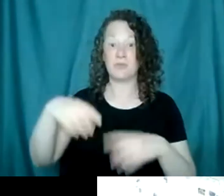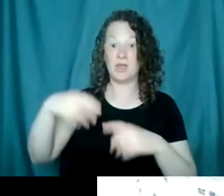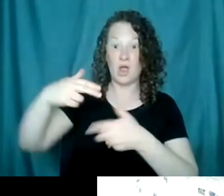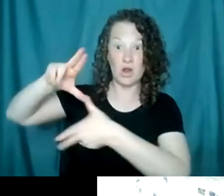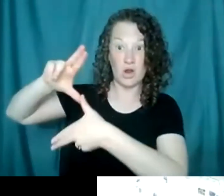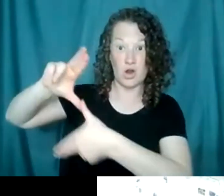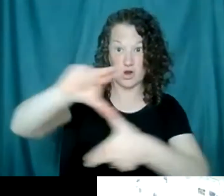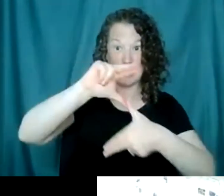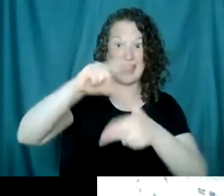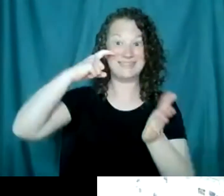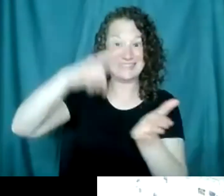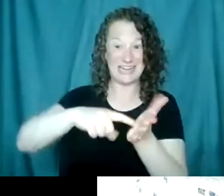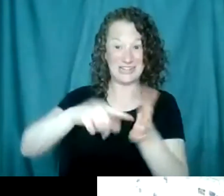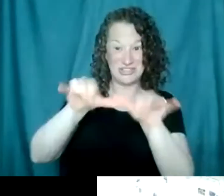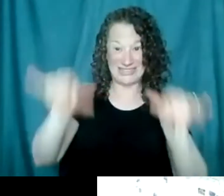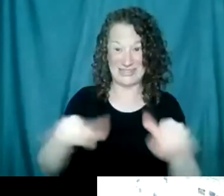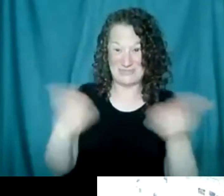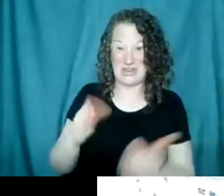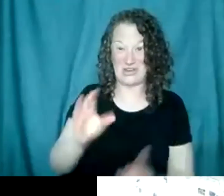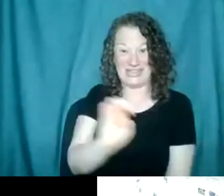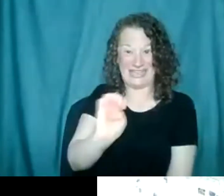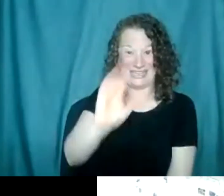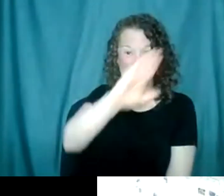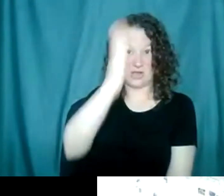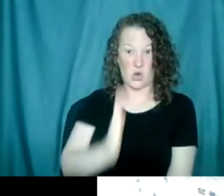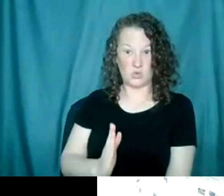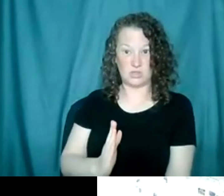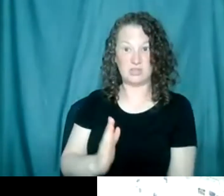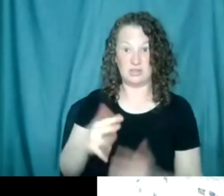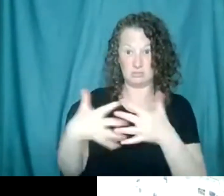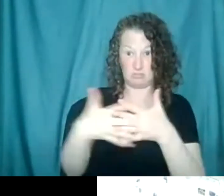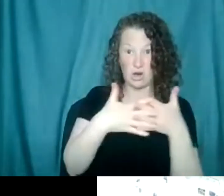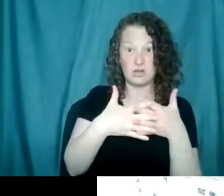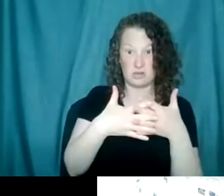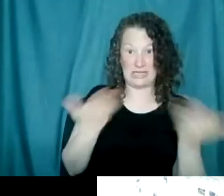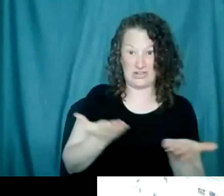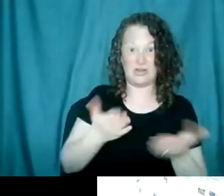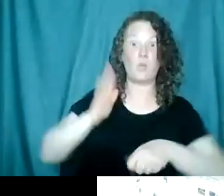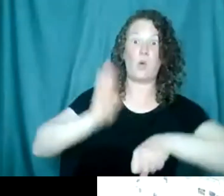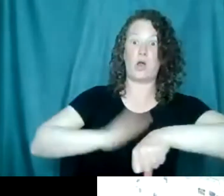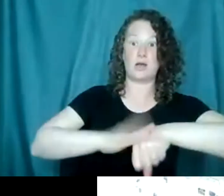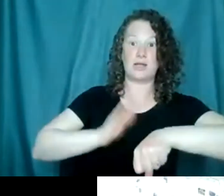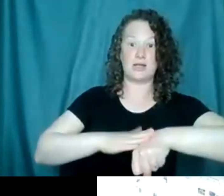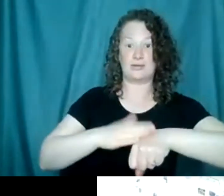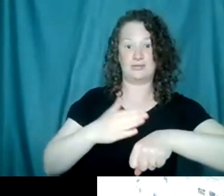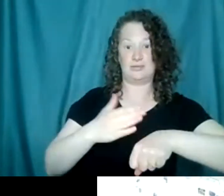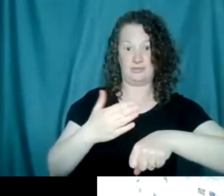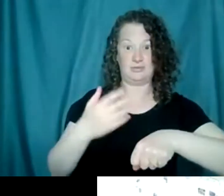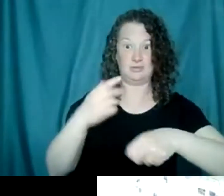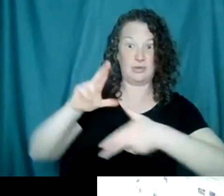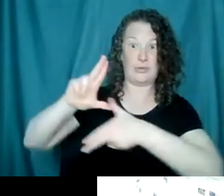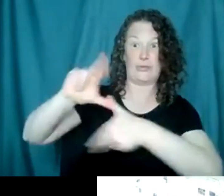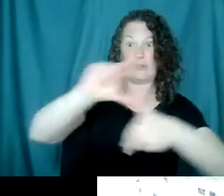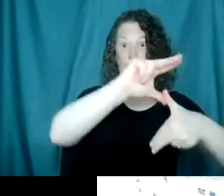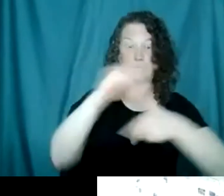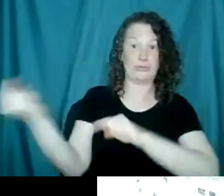that we have here on the East Coast of the United States, where we get a warning for, oh, these hurricanes are going